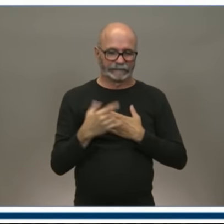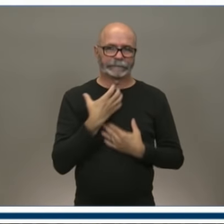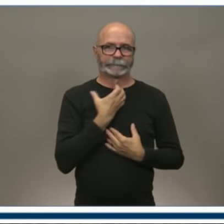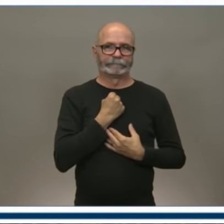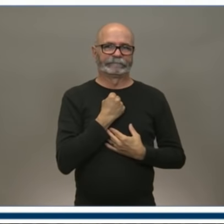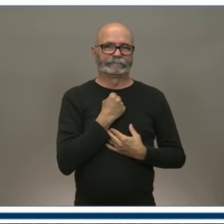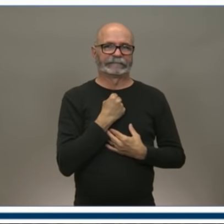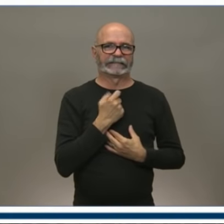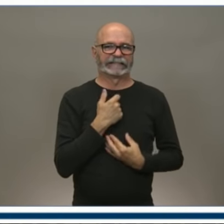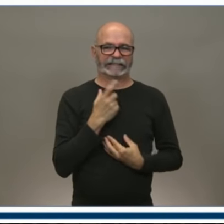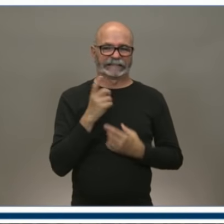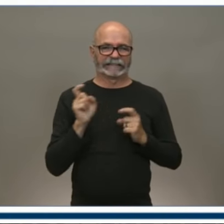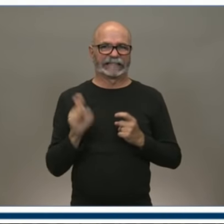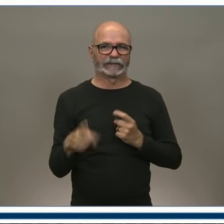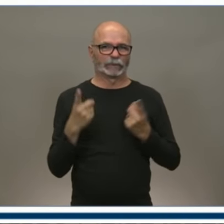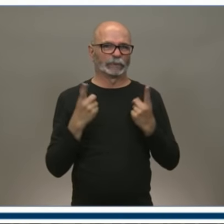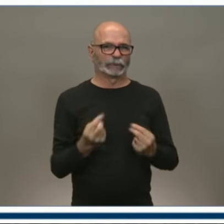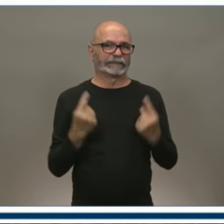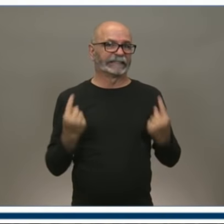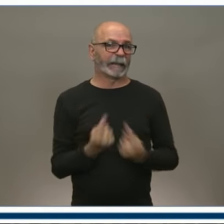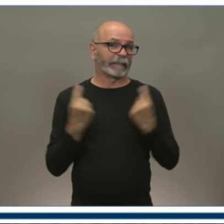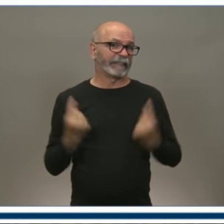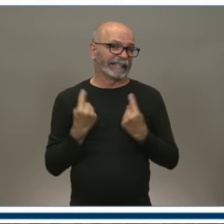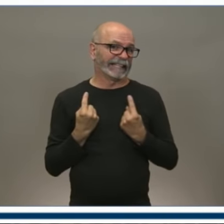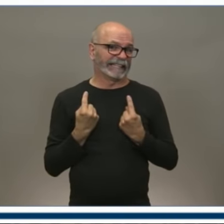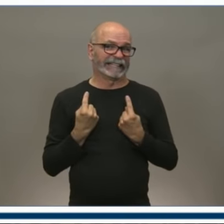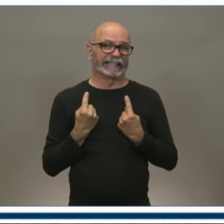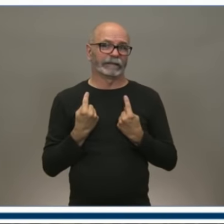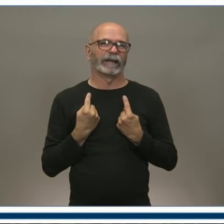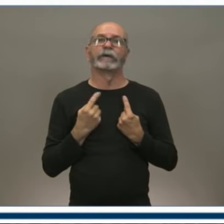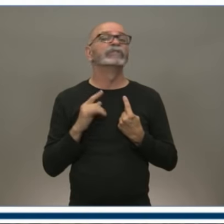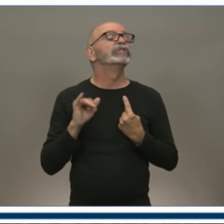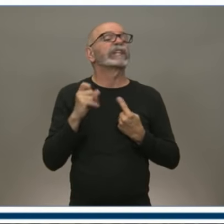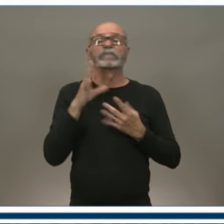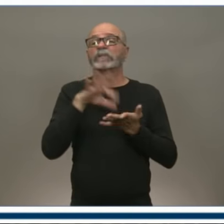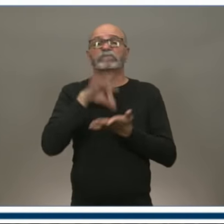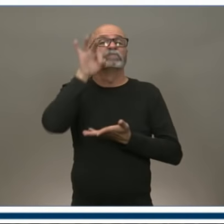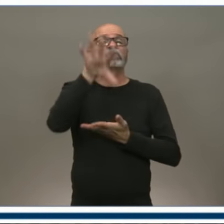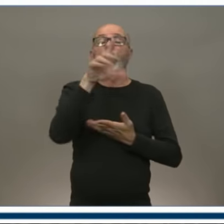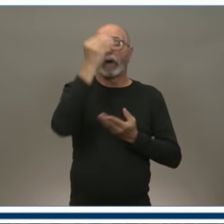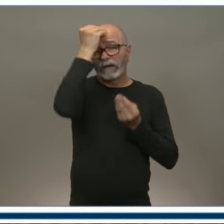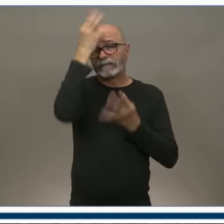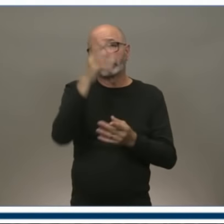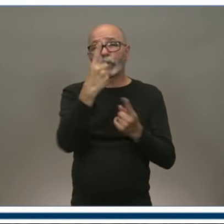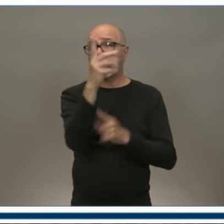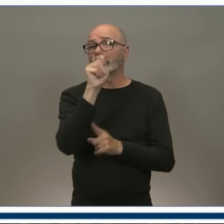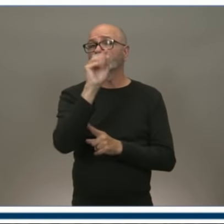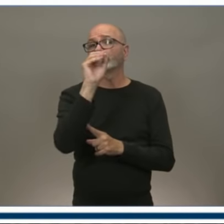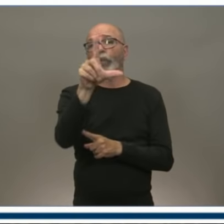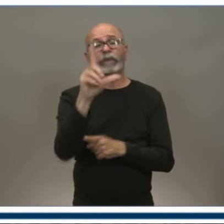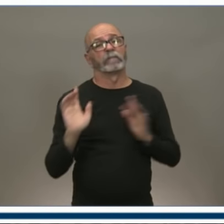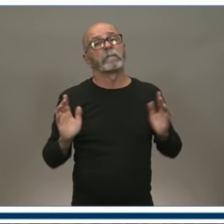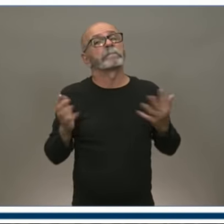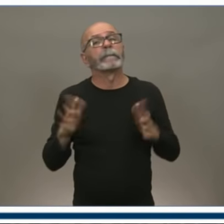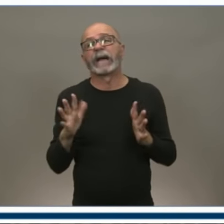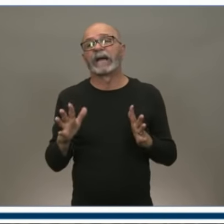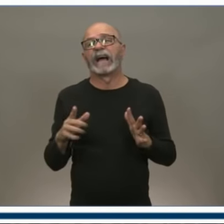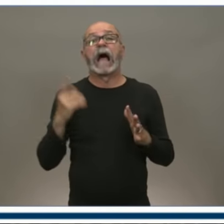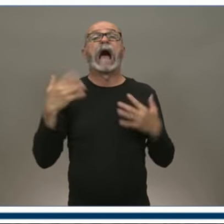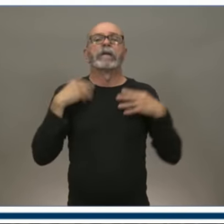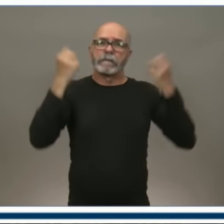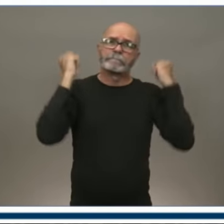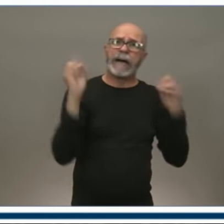take. But it's just one tool of a multi-layered approach that we have